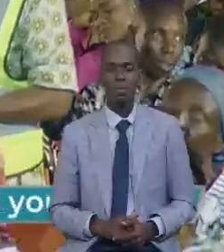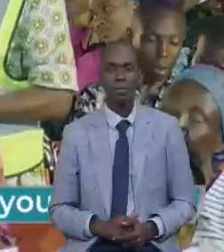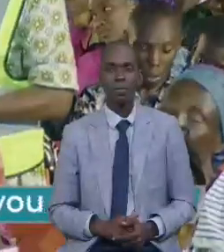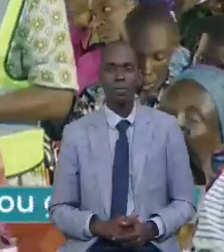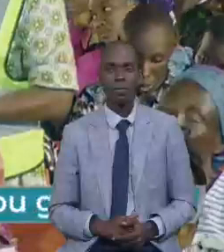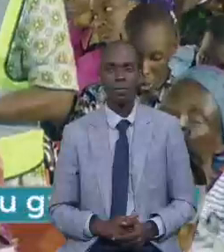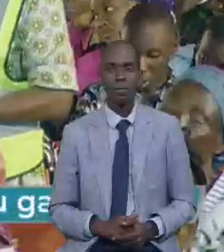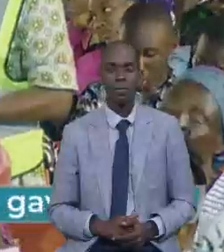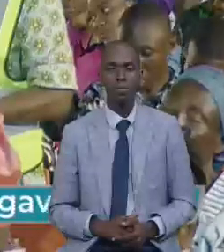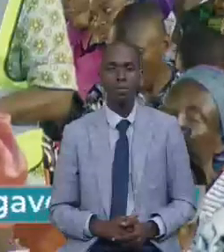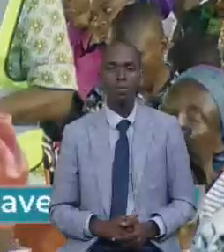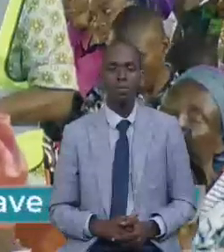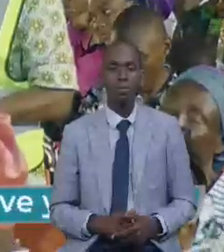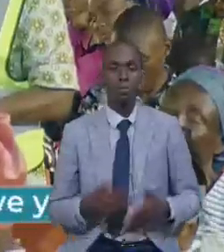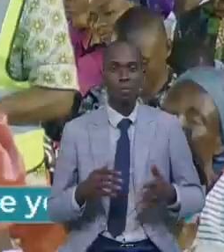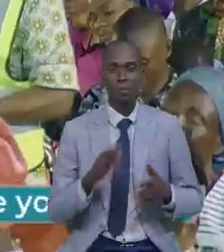Let's be smart about it.